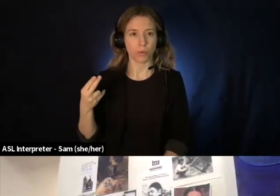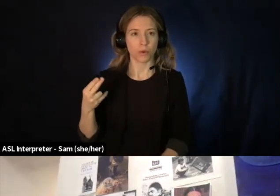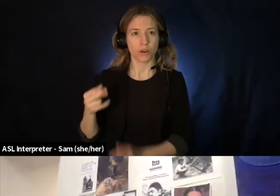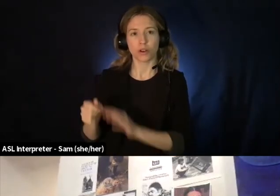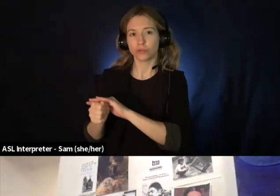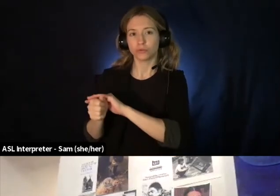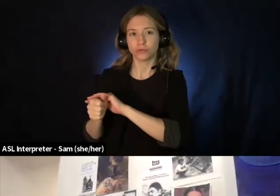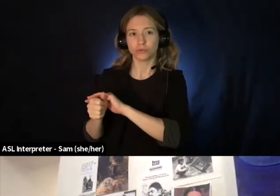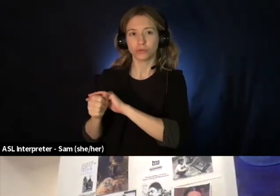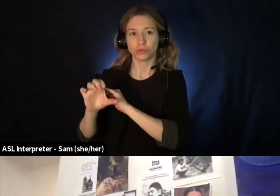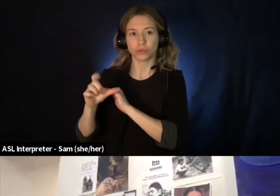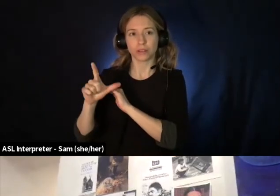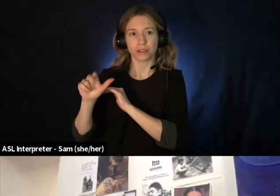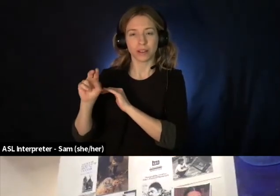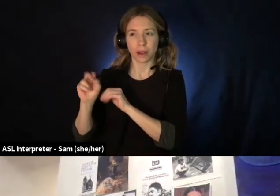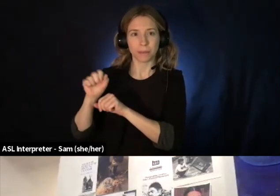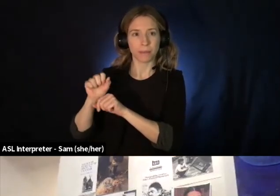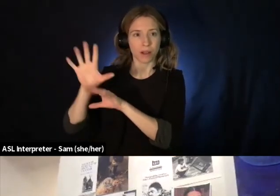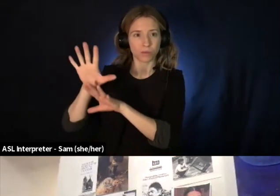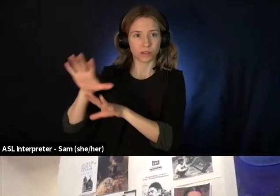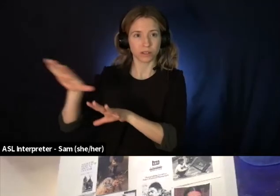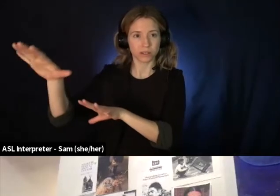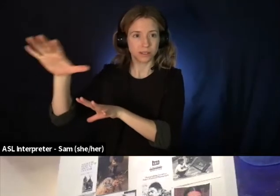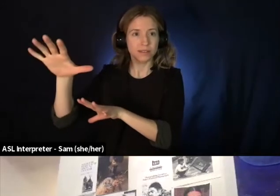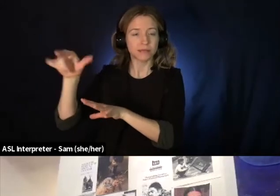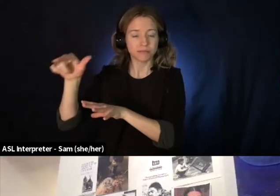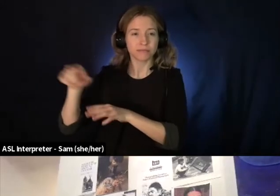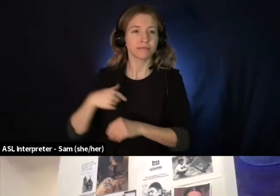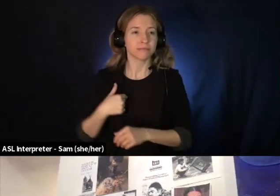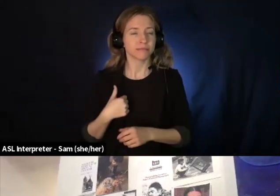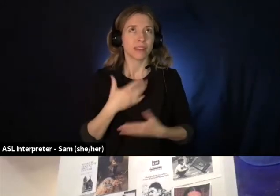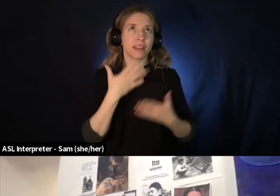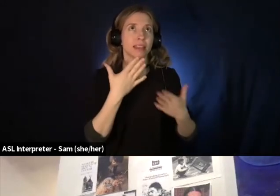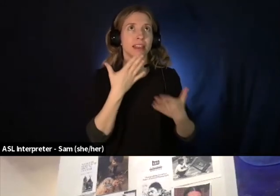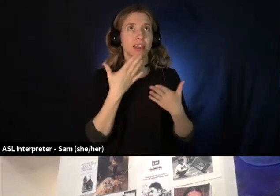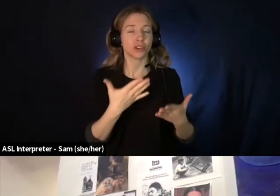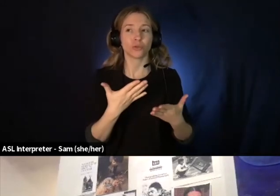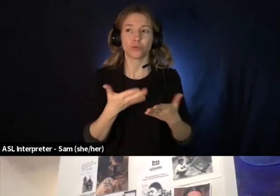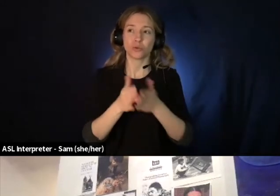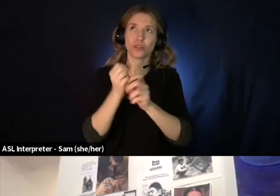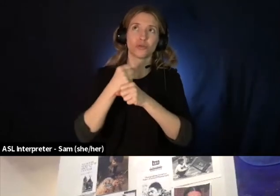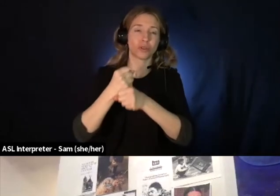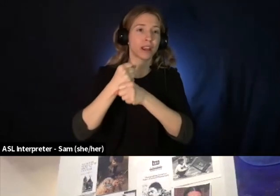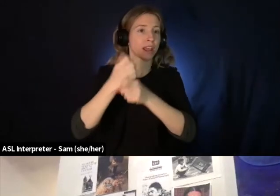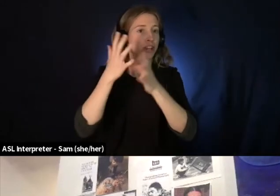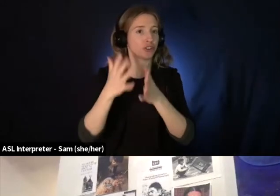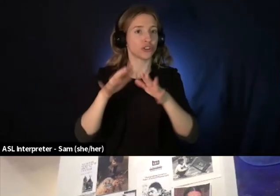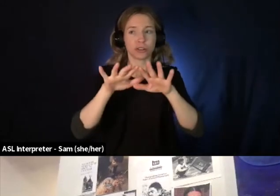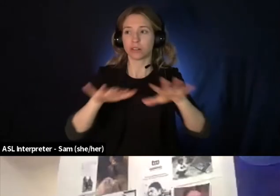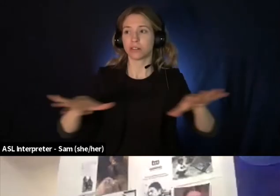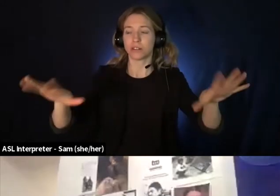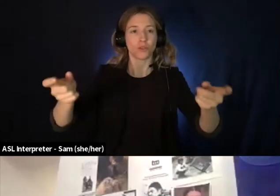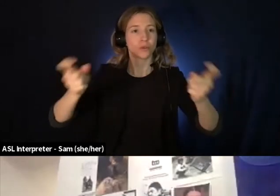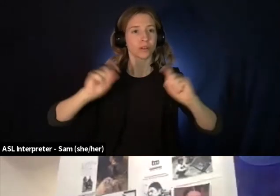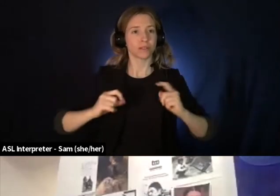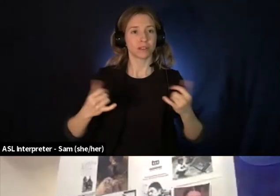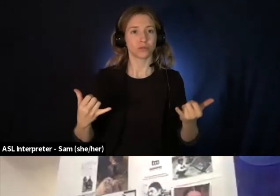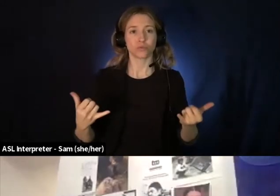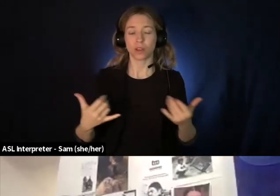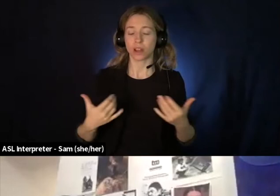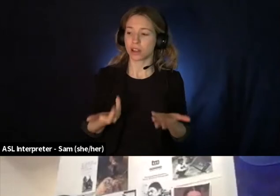Thank you, Creator, for giving us today. We thank you for giving us our Mother